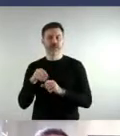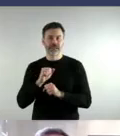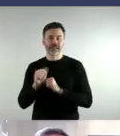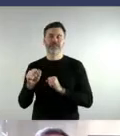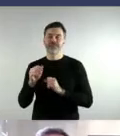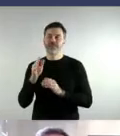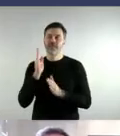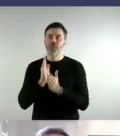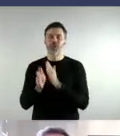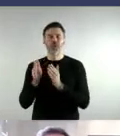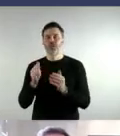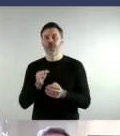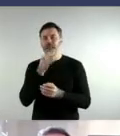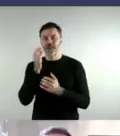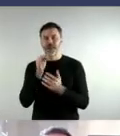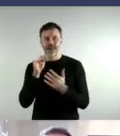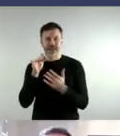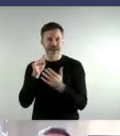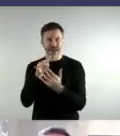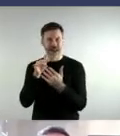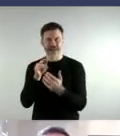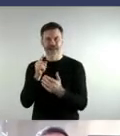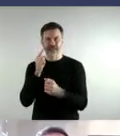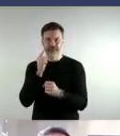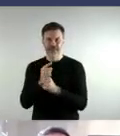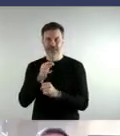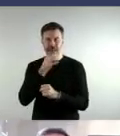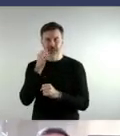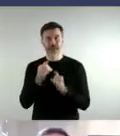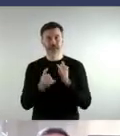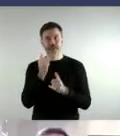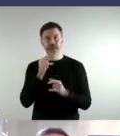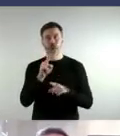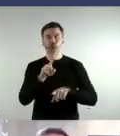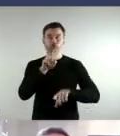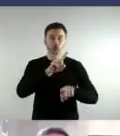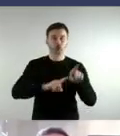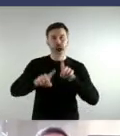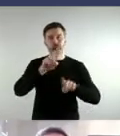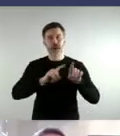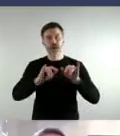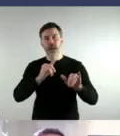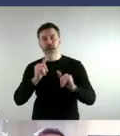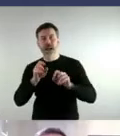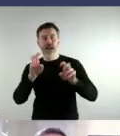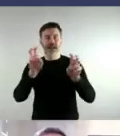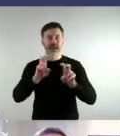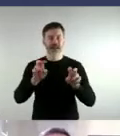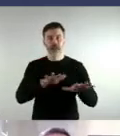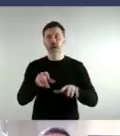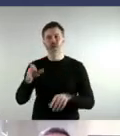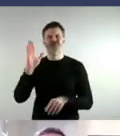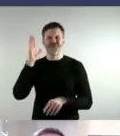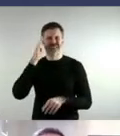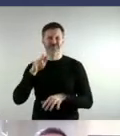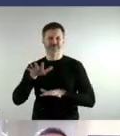benefits because it makes it easier, makes it more accessible to make certain decisions when we discuss the